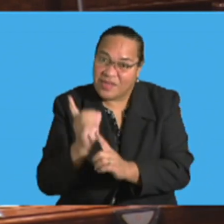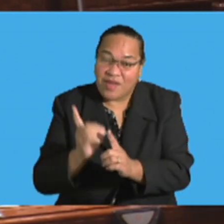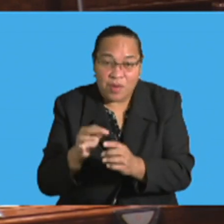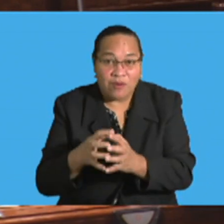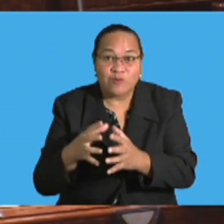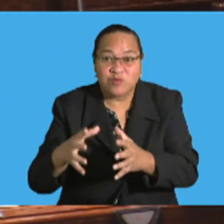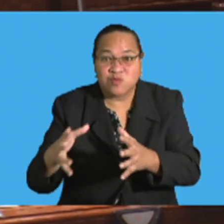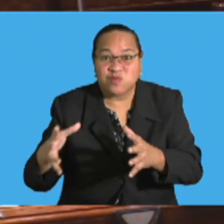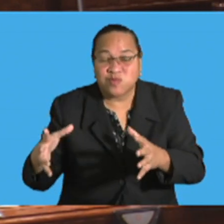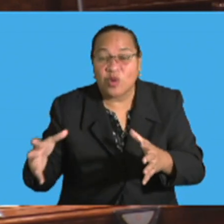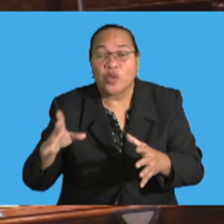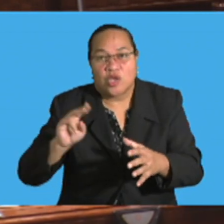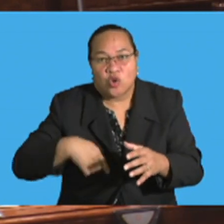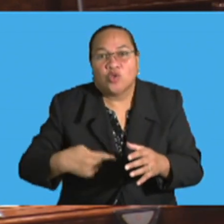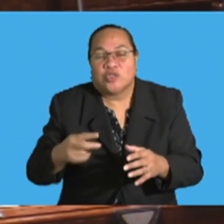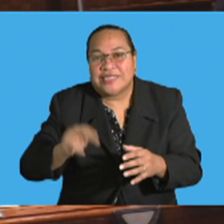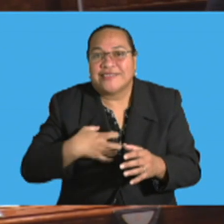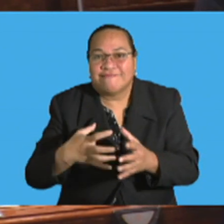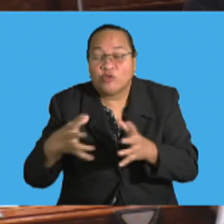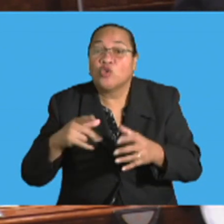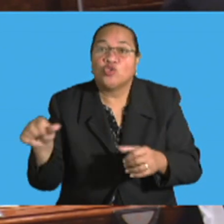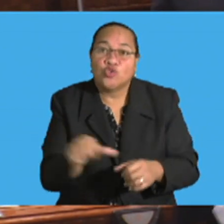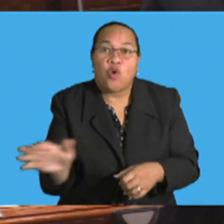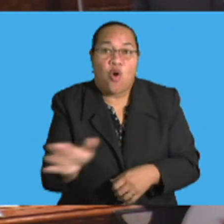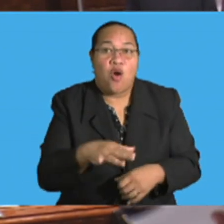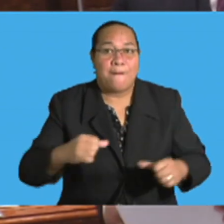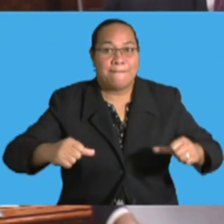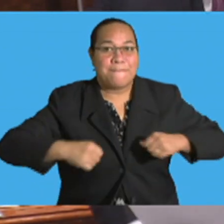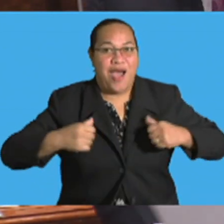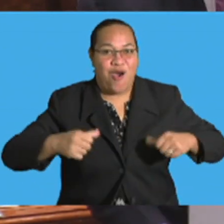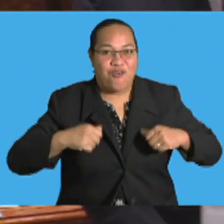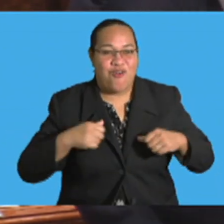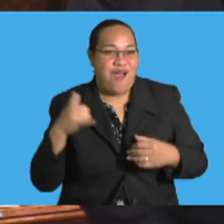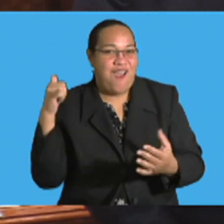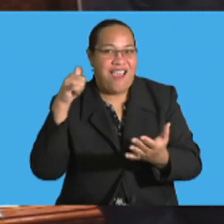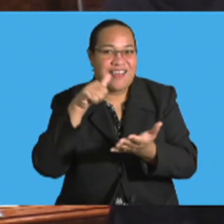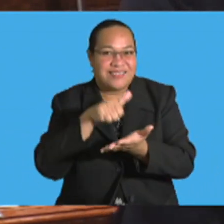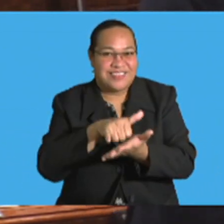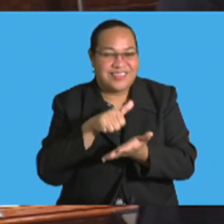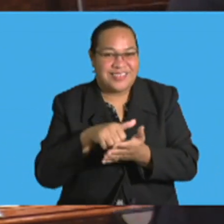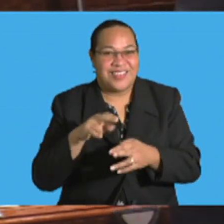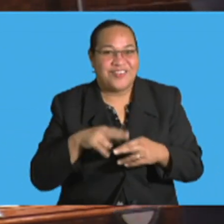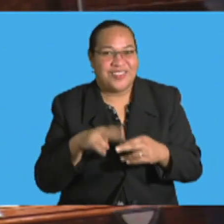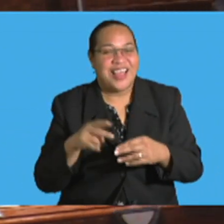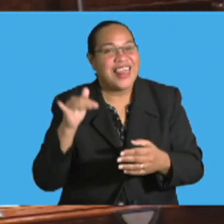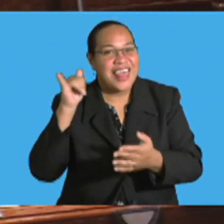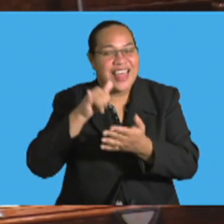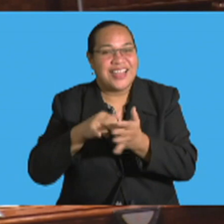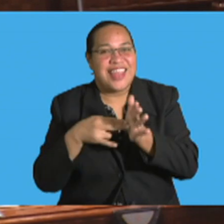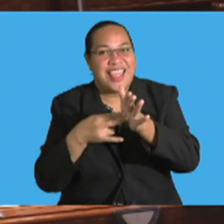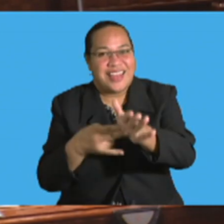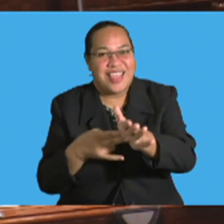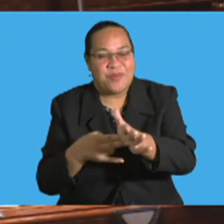and we need to obviously grow the airport, and we should all be proud, both of our national carrier and of our international gateway, Nandi Airport